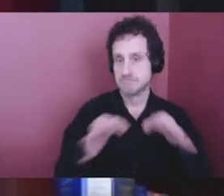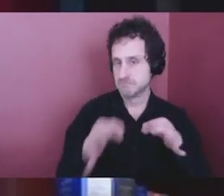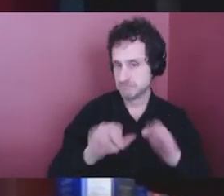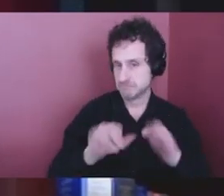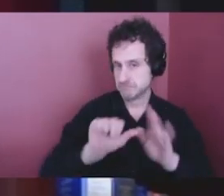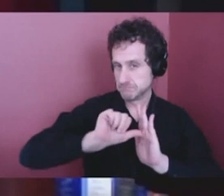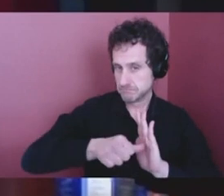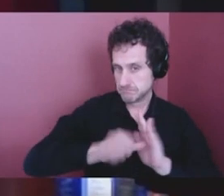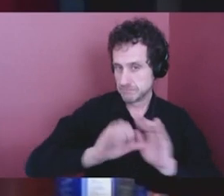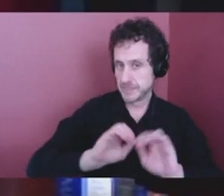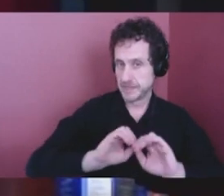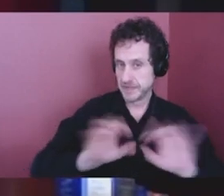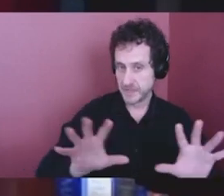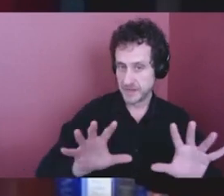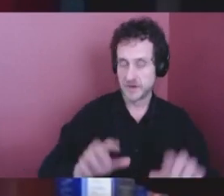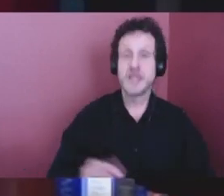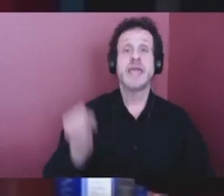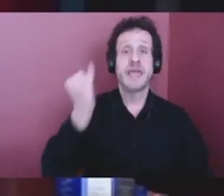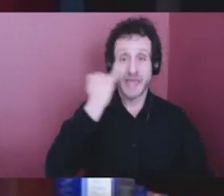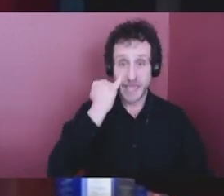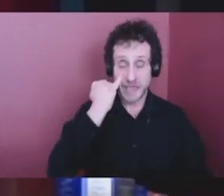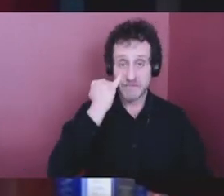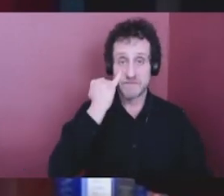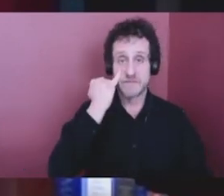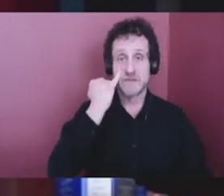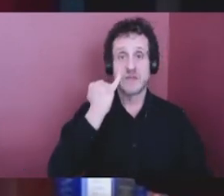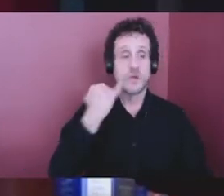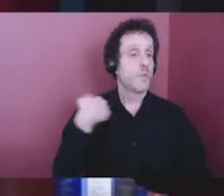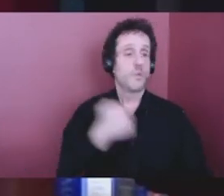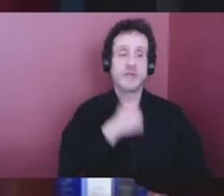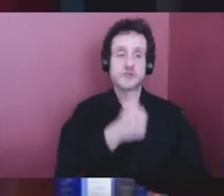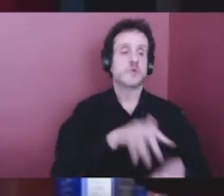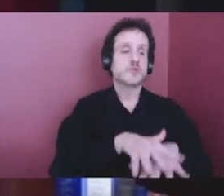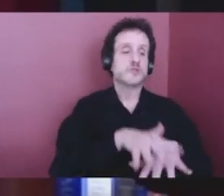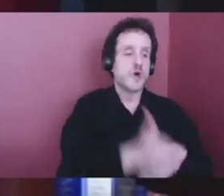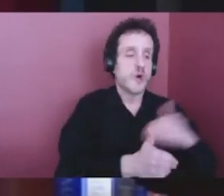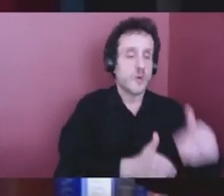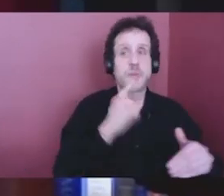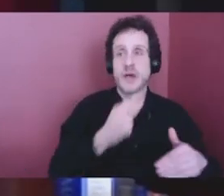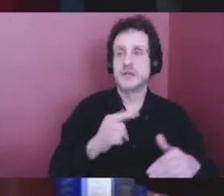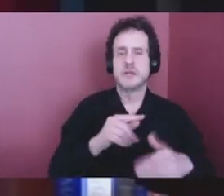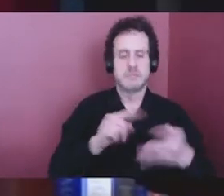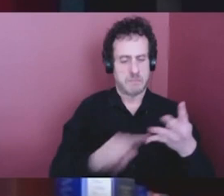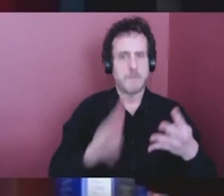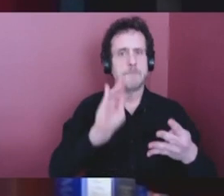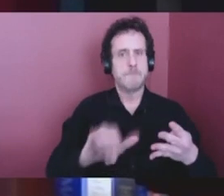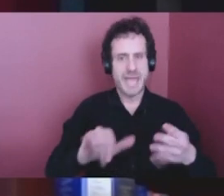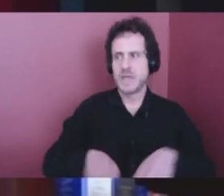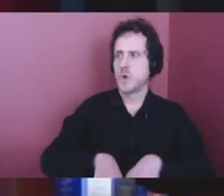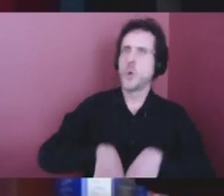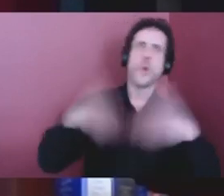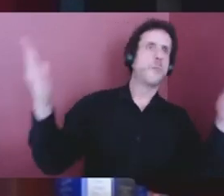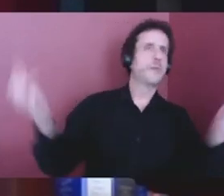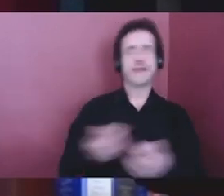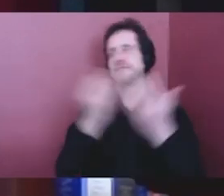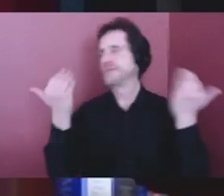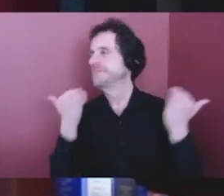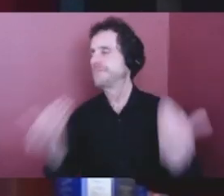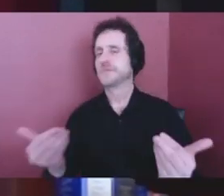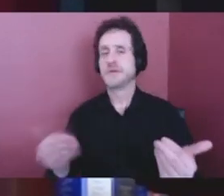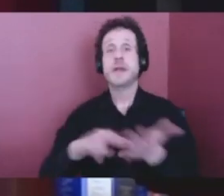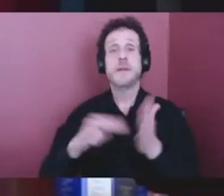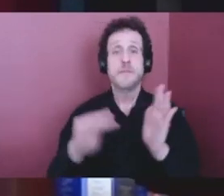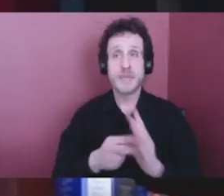Lifting all of our mitigations at the end of May would likely lead to a second wave of outbreak in each and